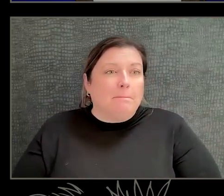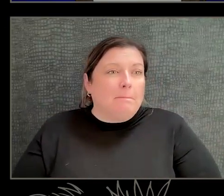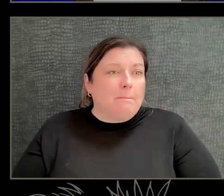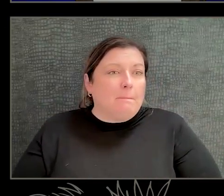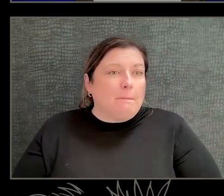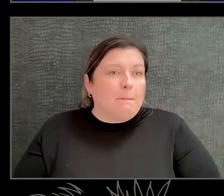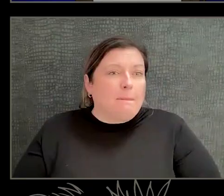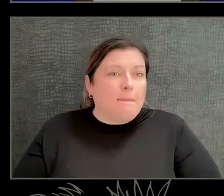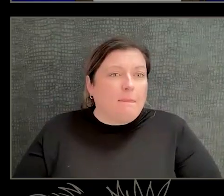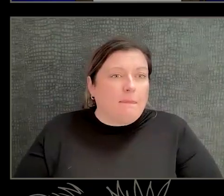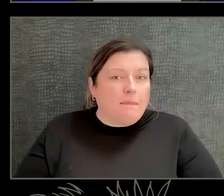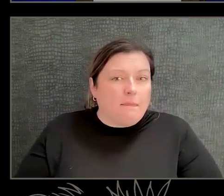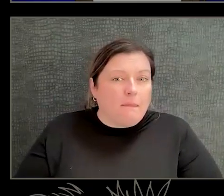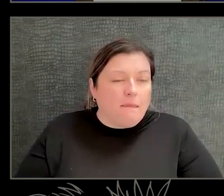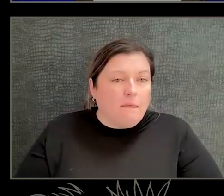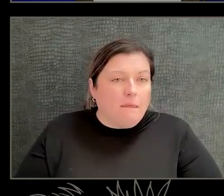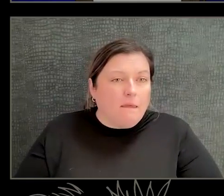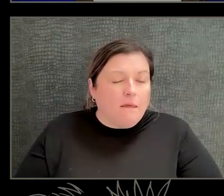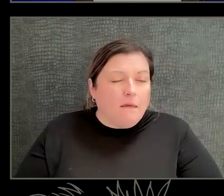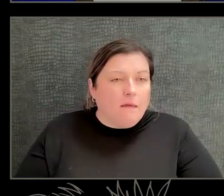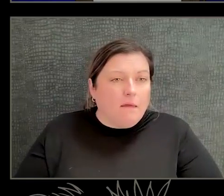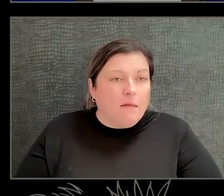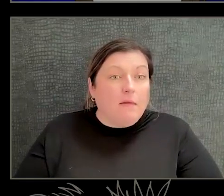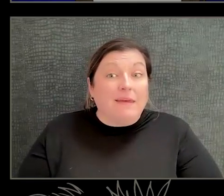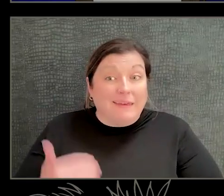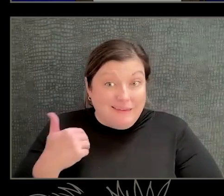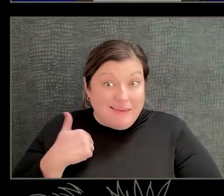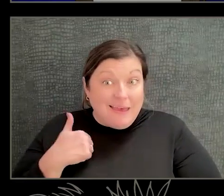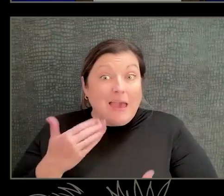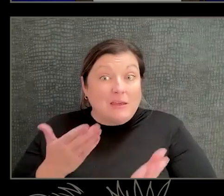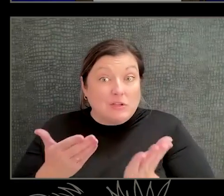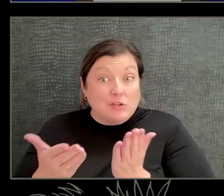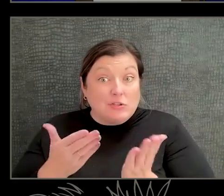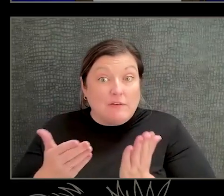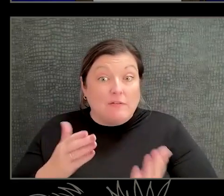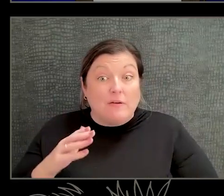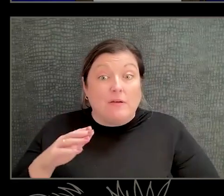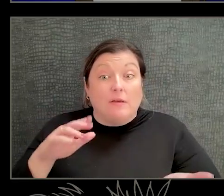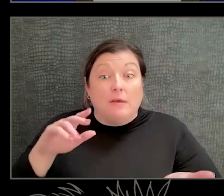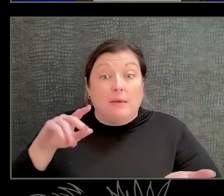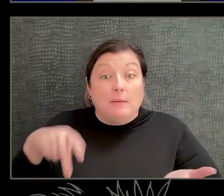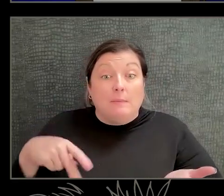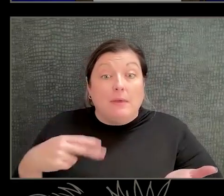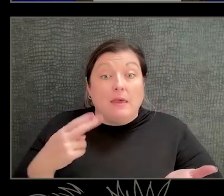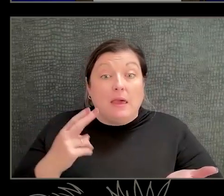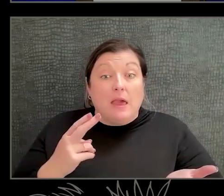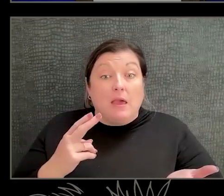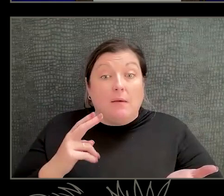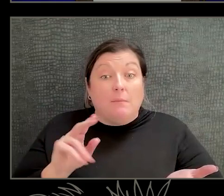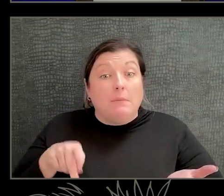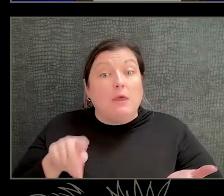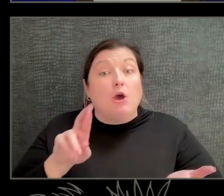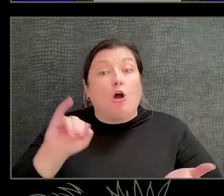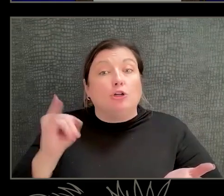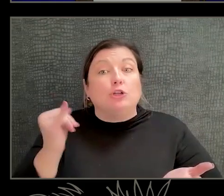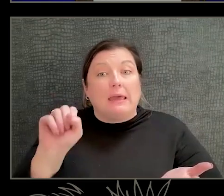So does that Go server? It has a server. It's a PRJS server, so they are paying for that.